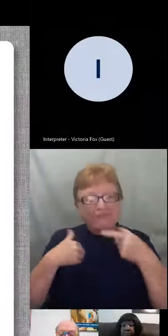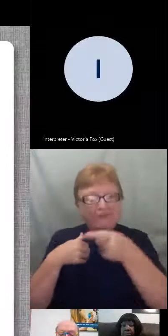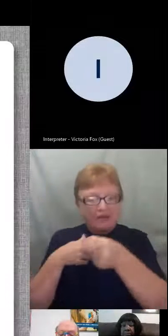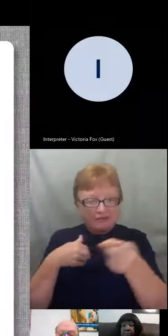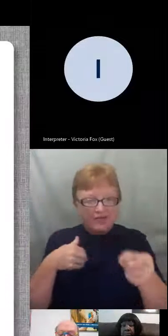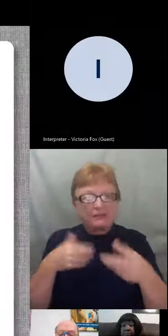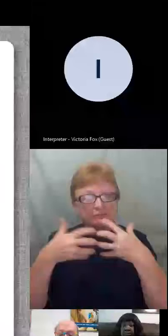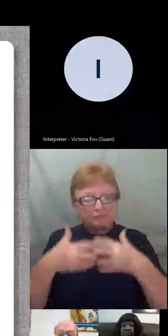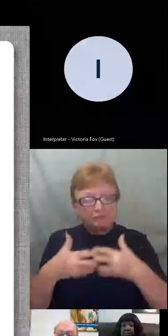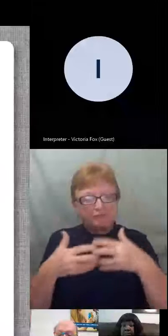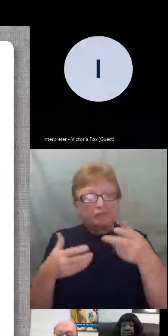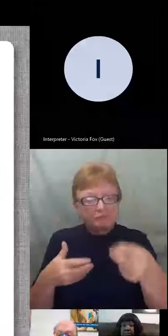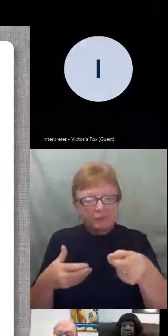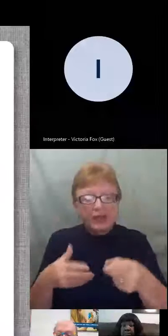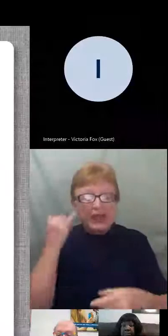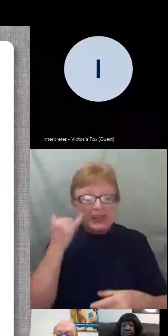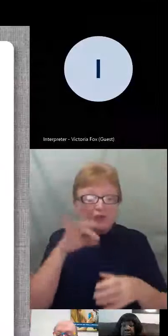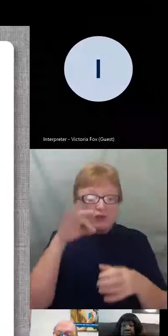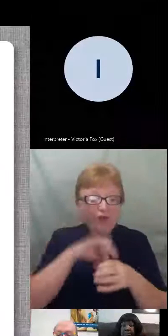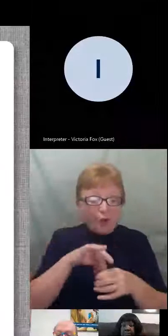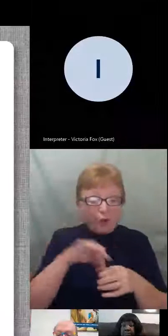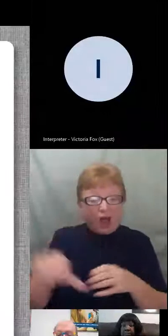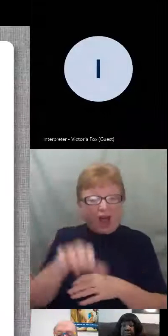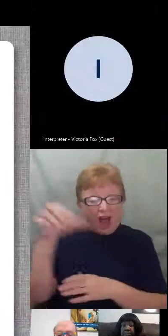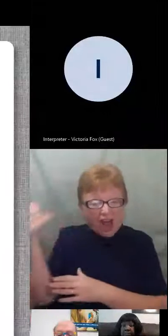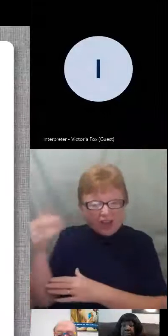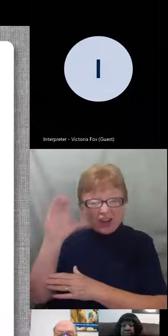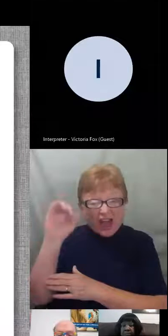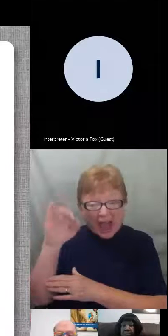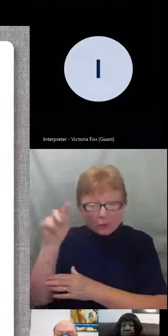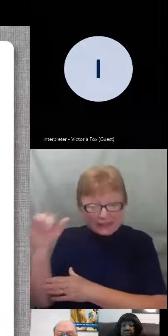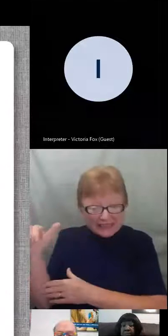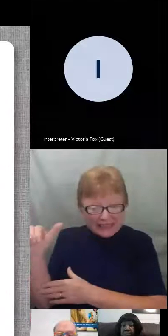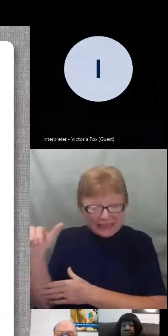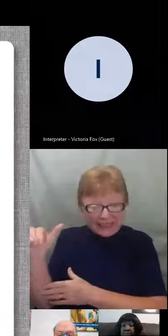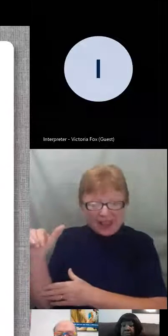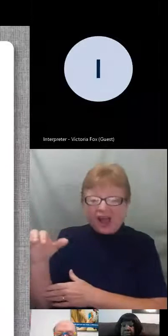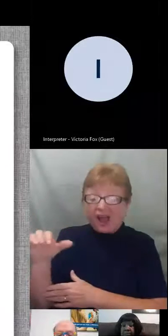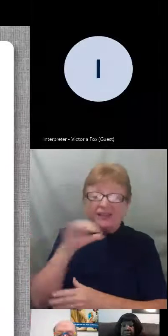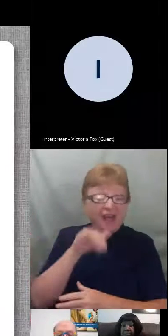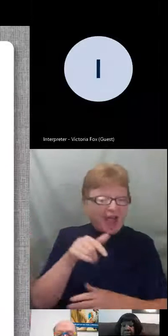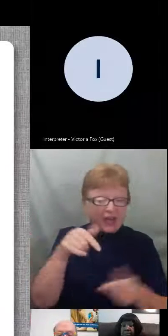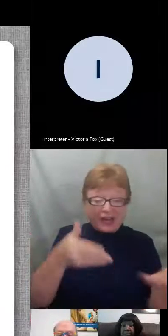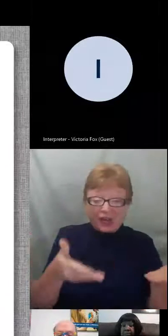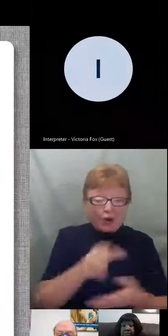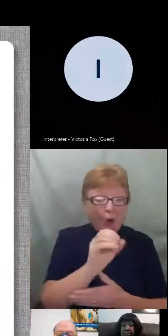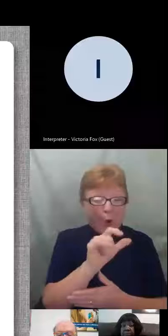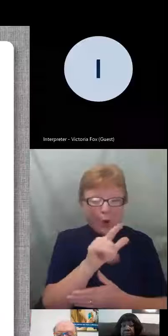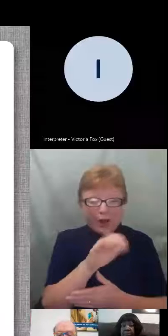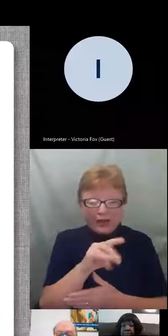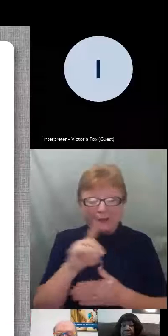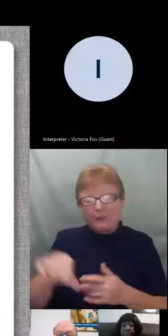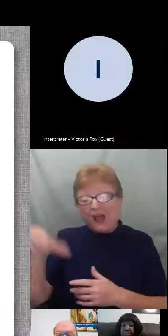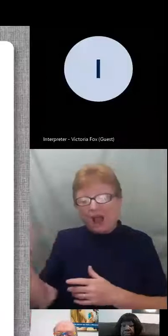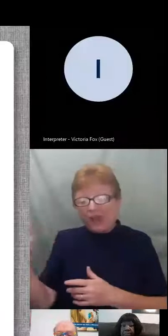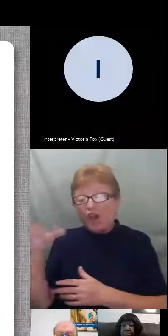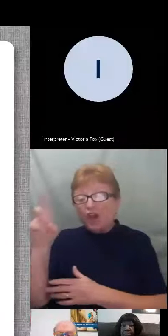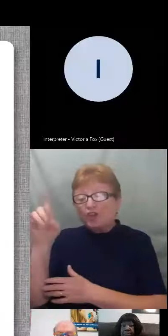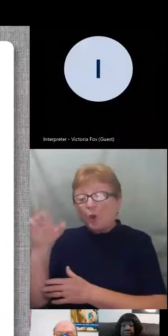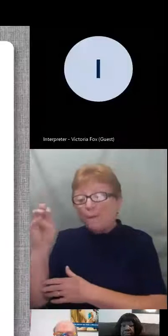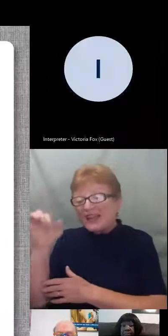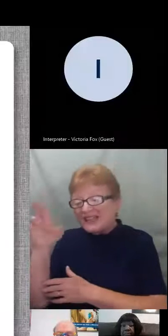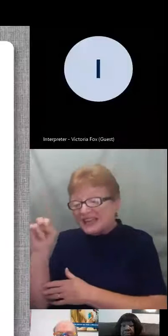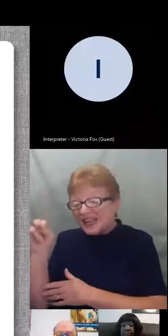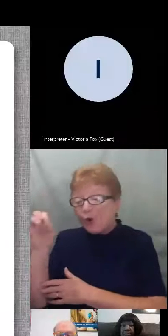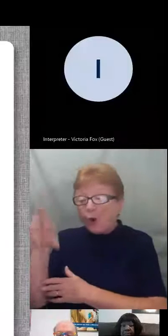If you vote in a county other than Oakland County, you may use a different type of voter assist terminal, like the Dominion or